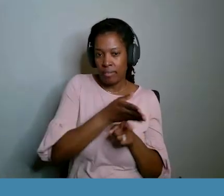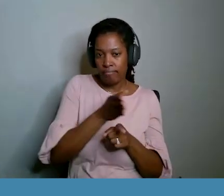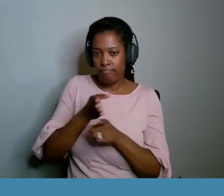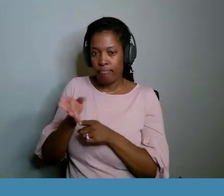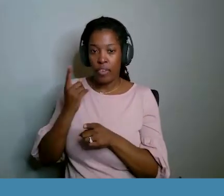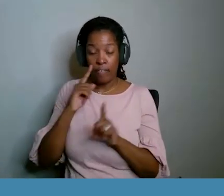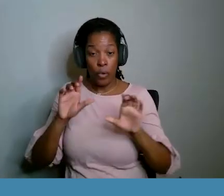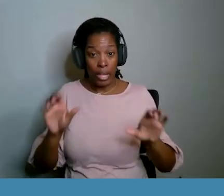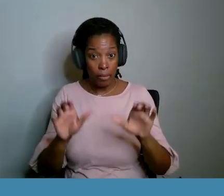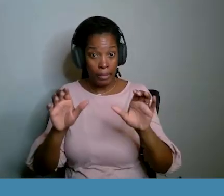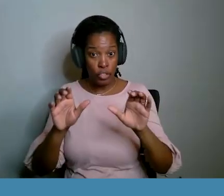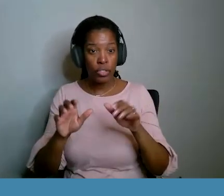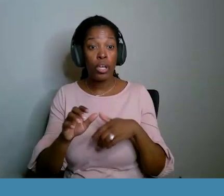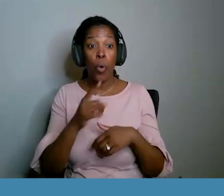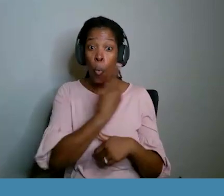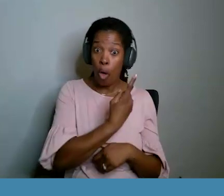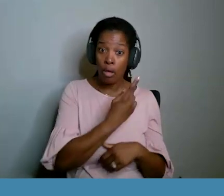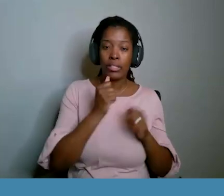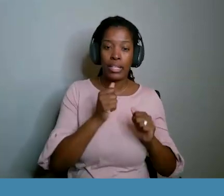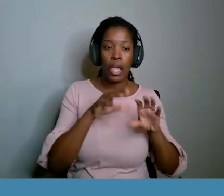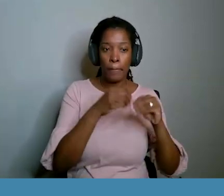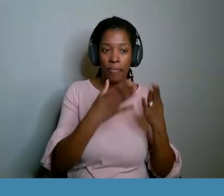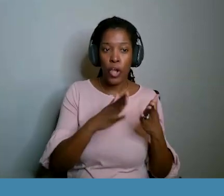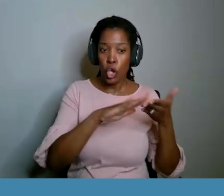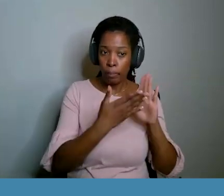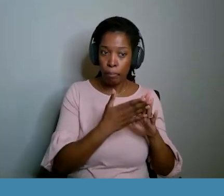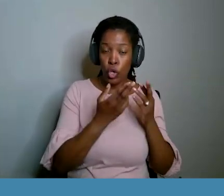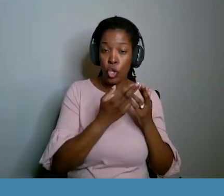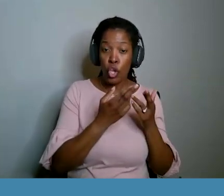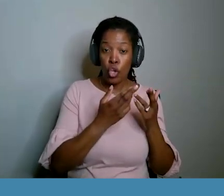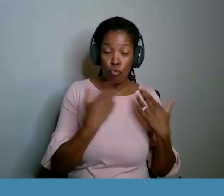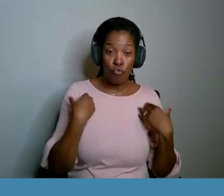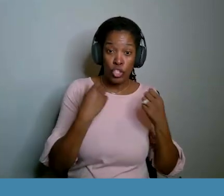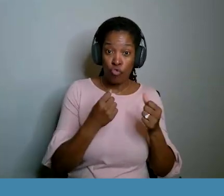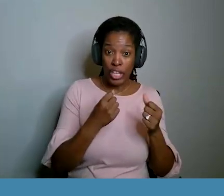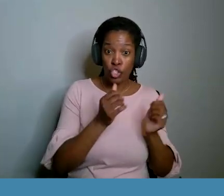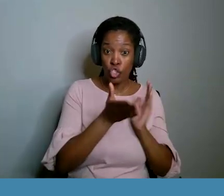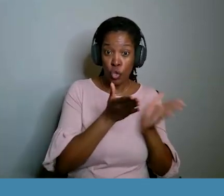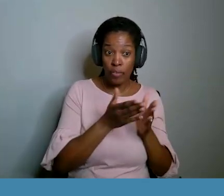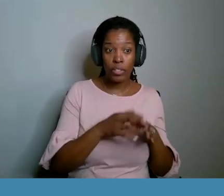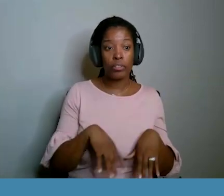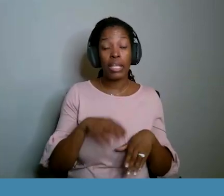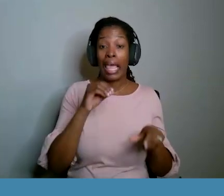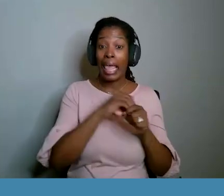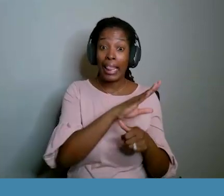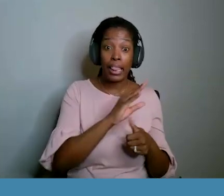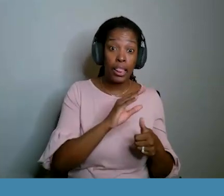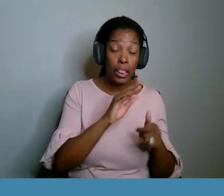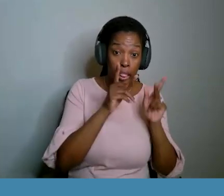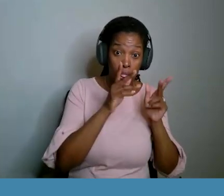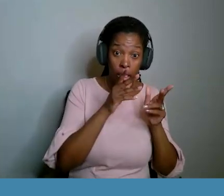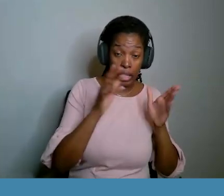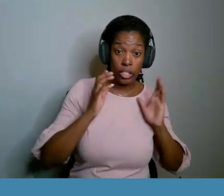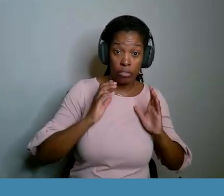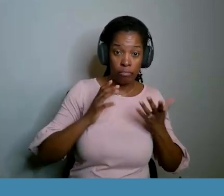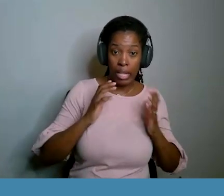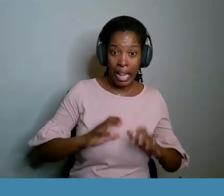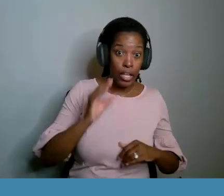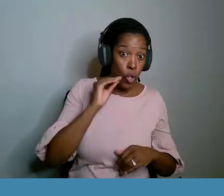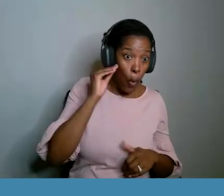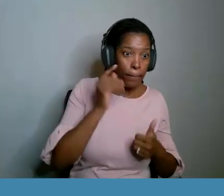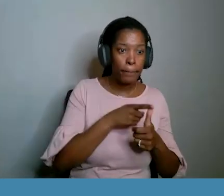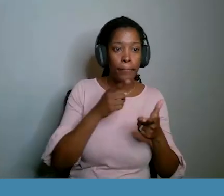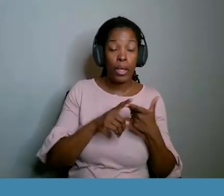provide community restoration services, so they can do this in the juvenile's home, in the detention center, or at their school. And the